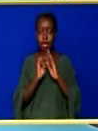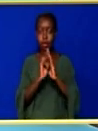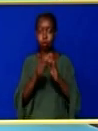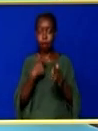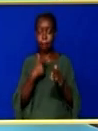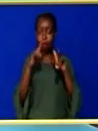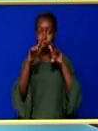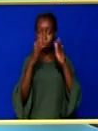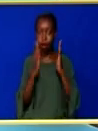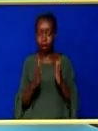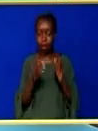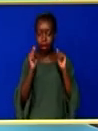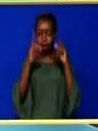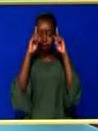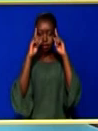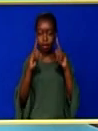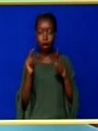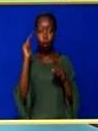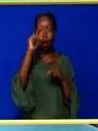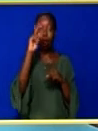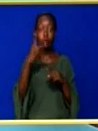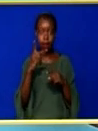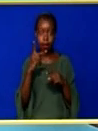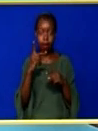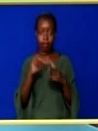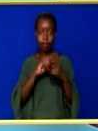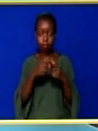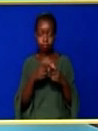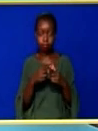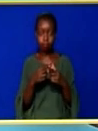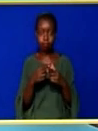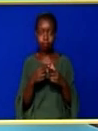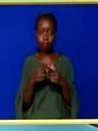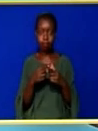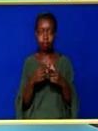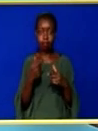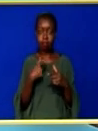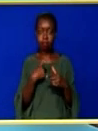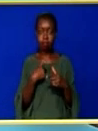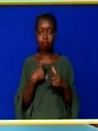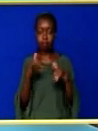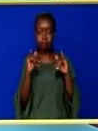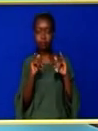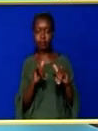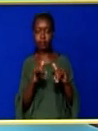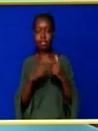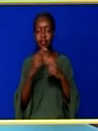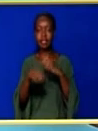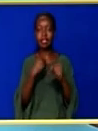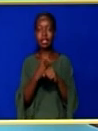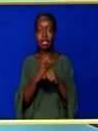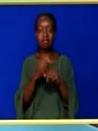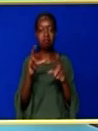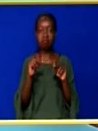I can decide to come to Kenya, and then I don't have to stay for 7 years for me